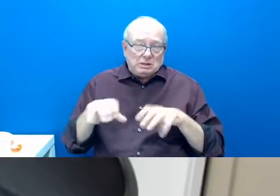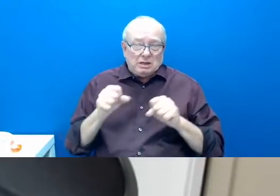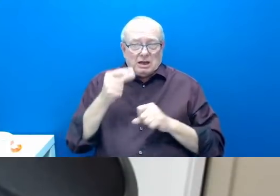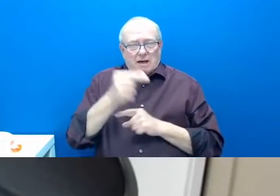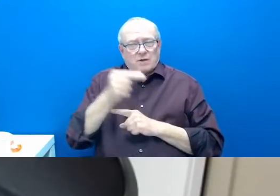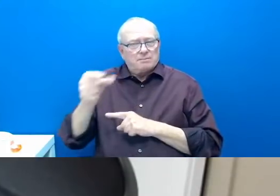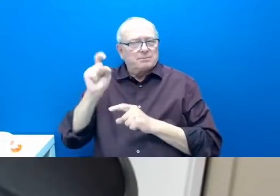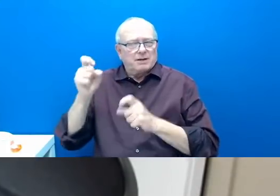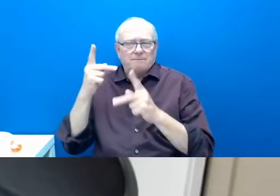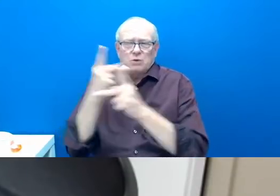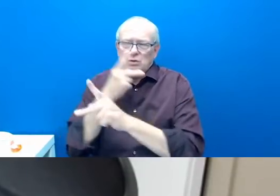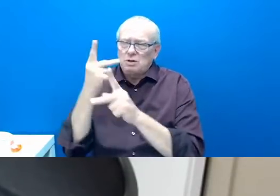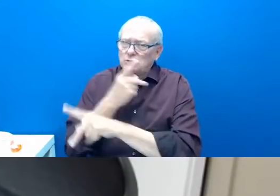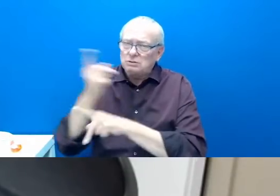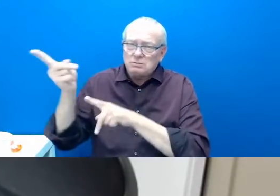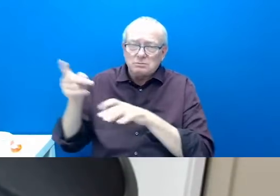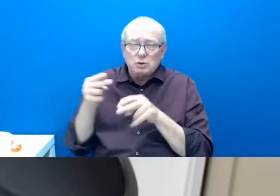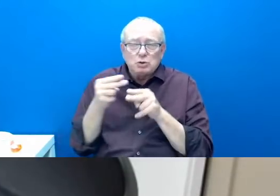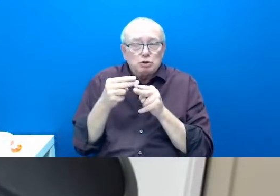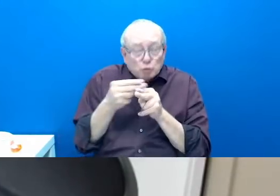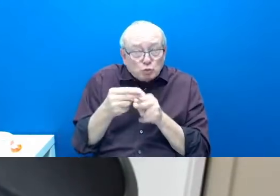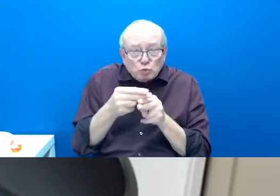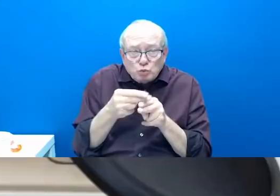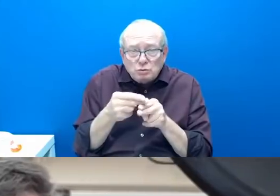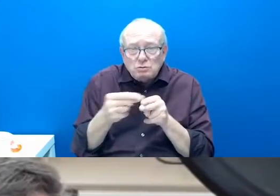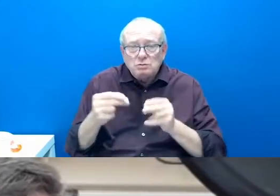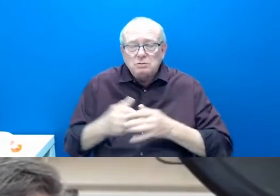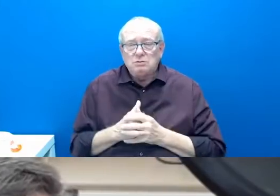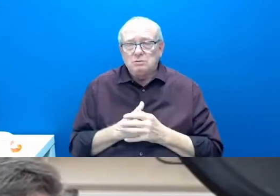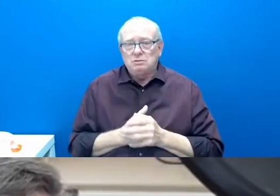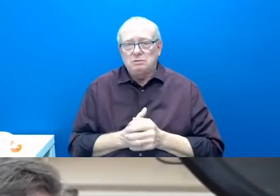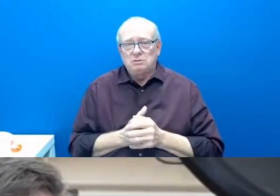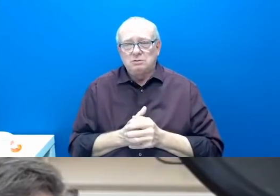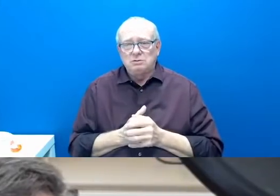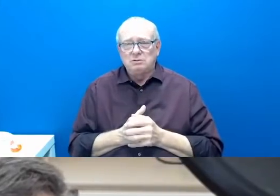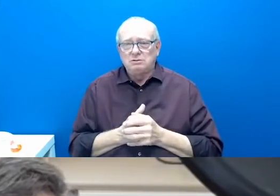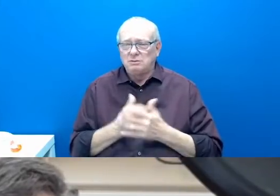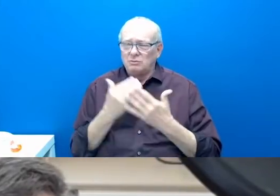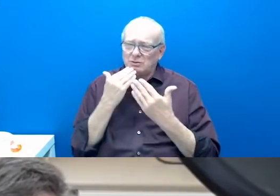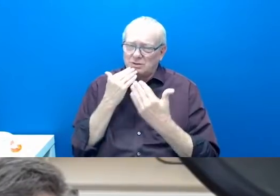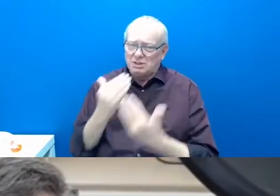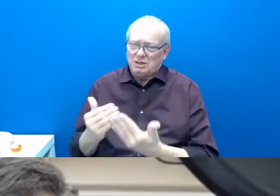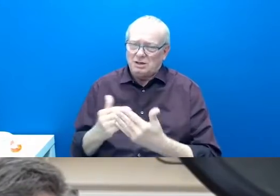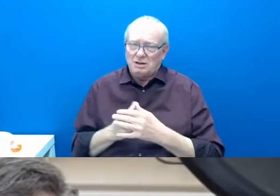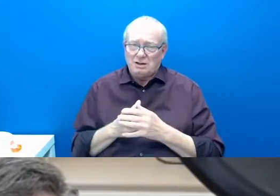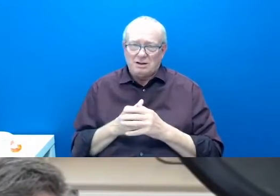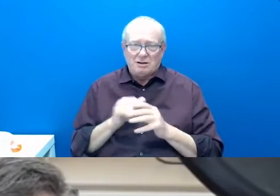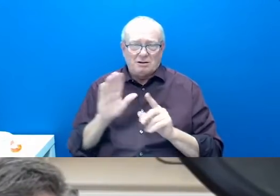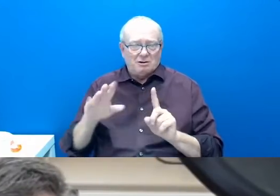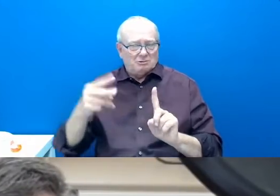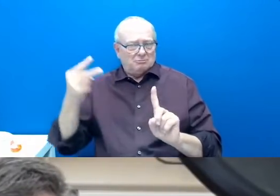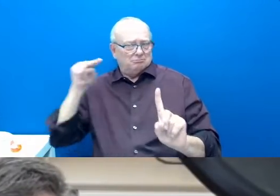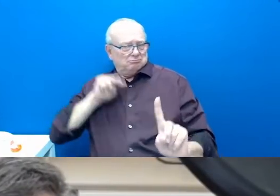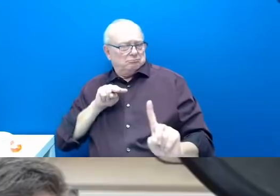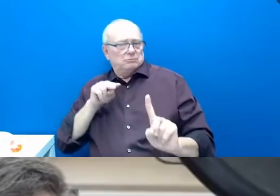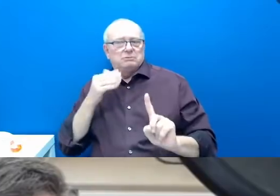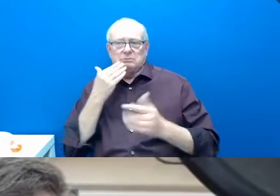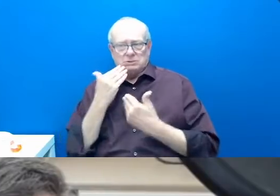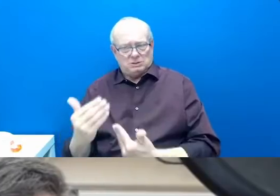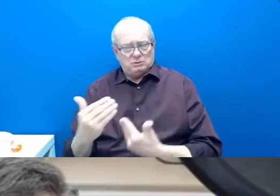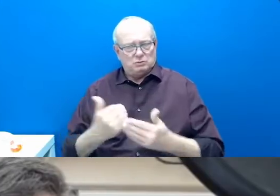going to need to figure out in the very near future. Thank you very much for that